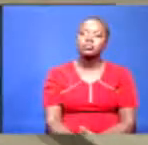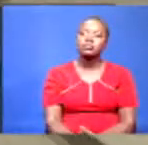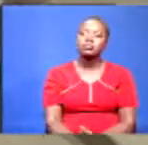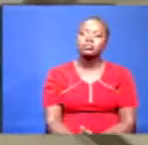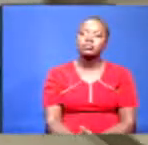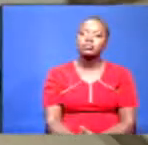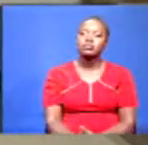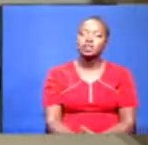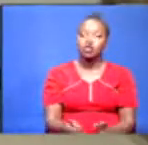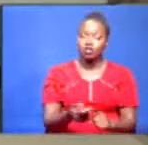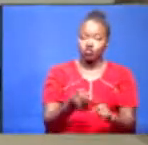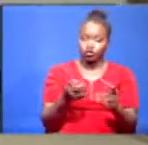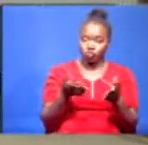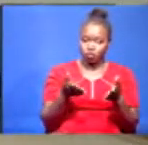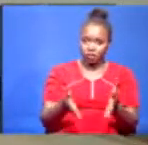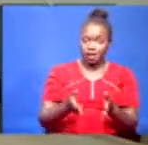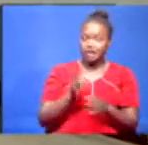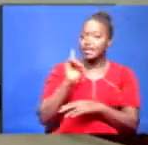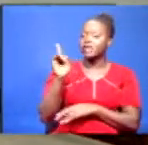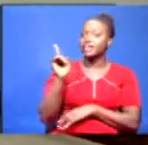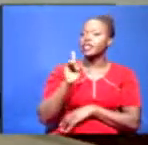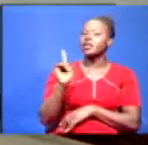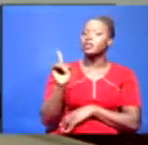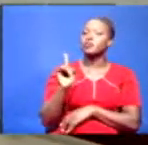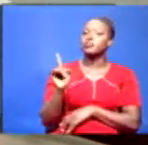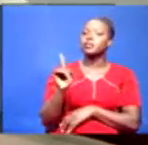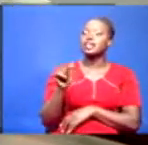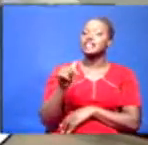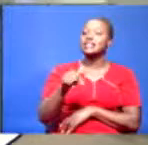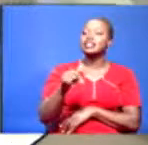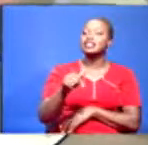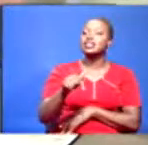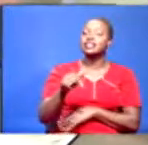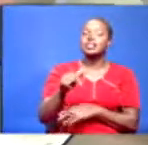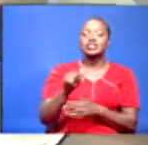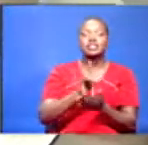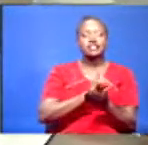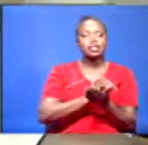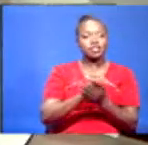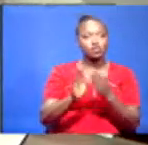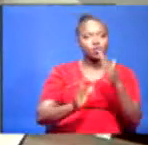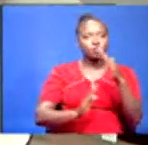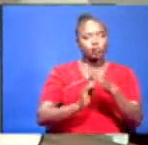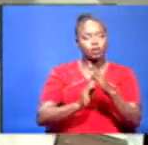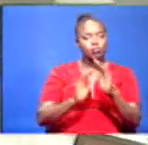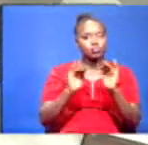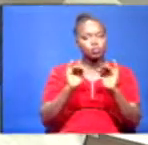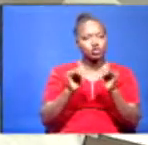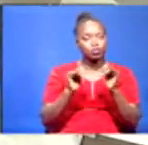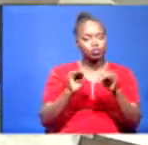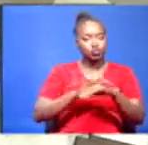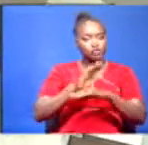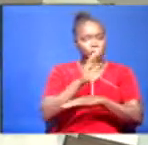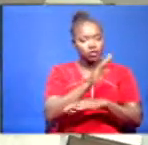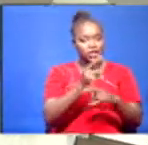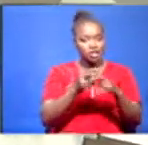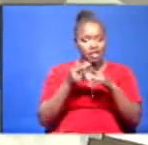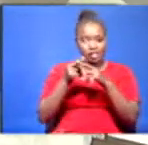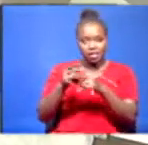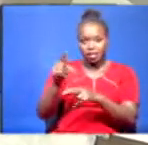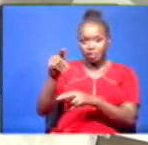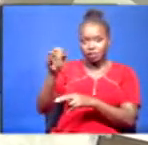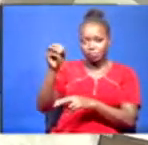Live from Broadcasting House. This is KBC Prime Edition. Good evening. My name is Tom Boyer. We have a